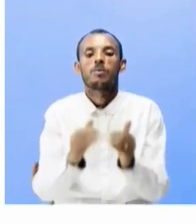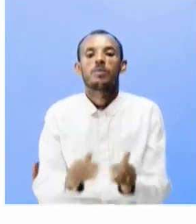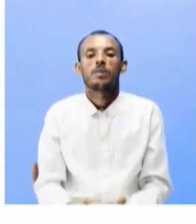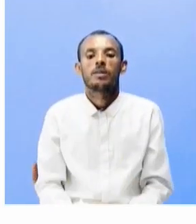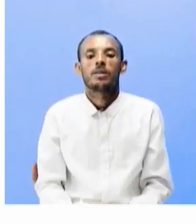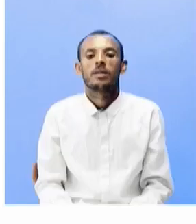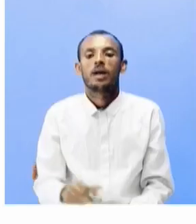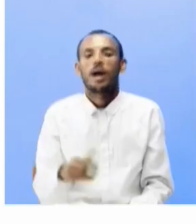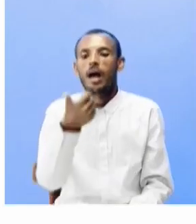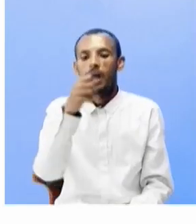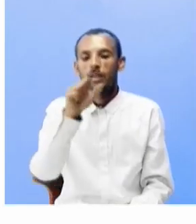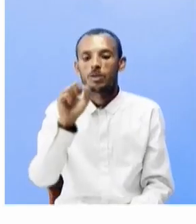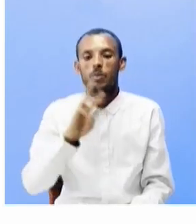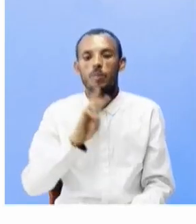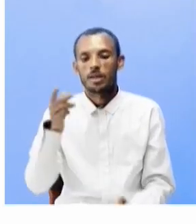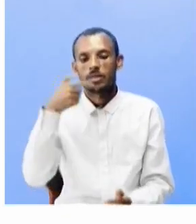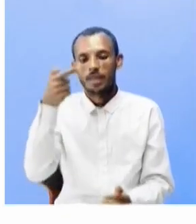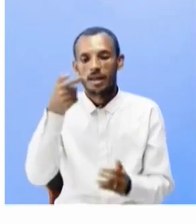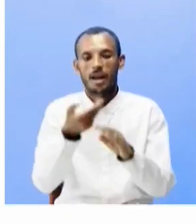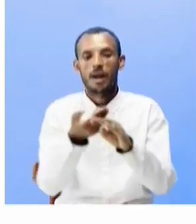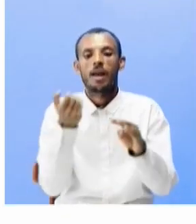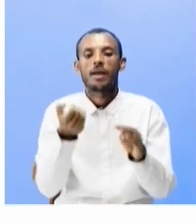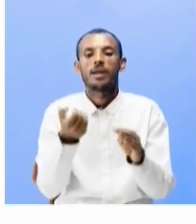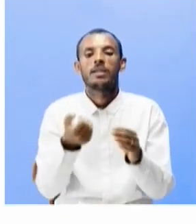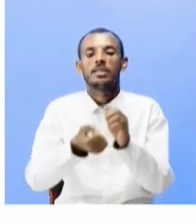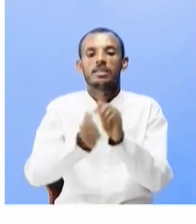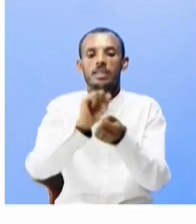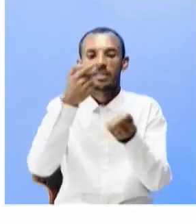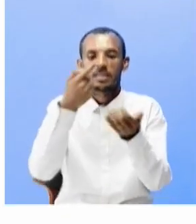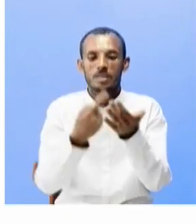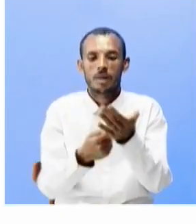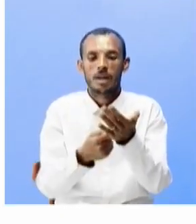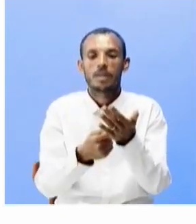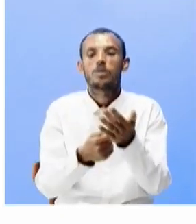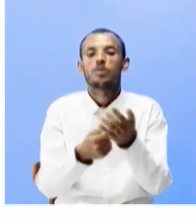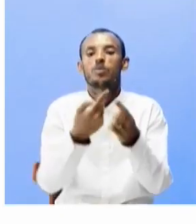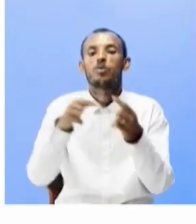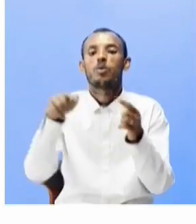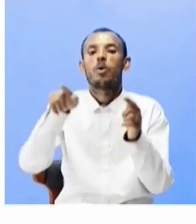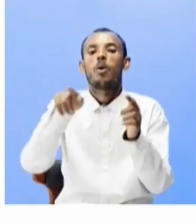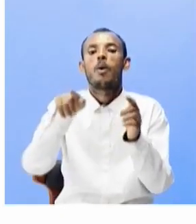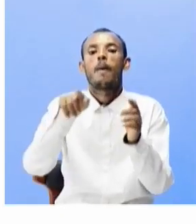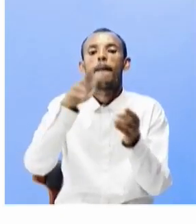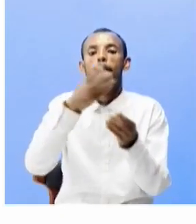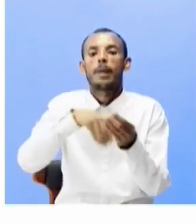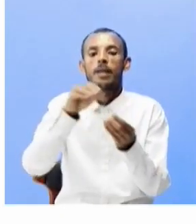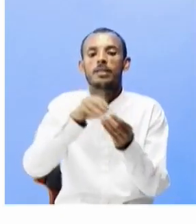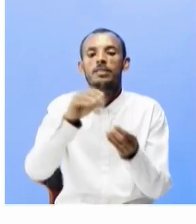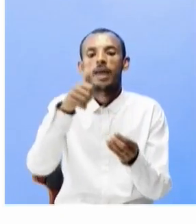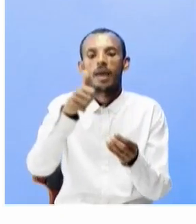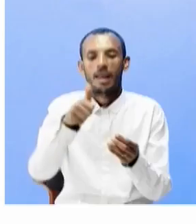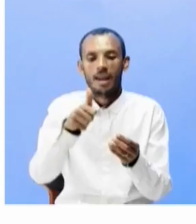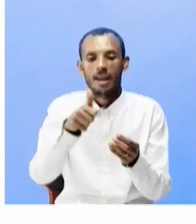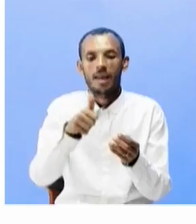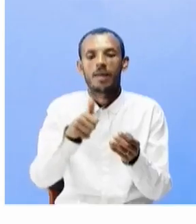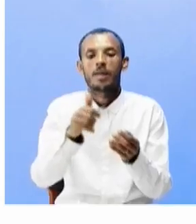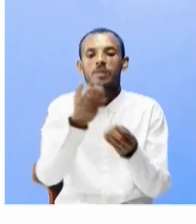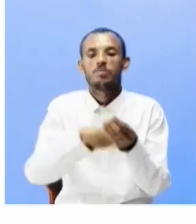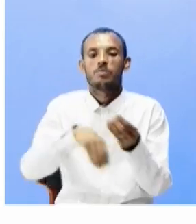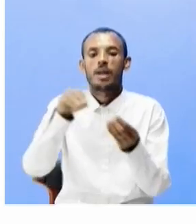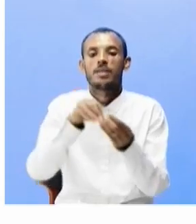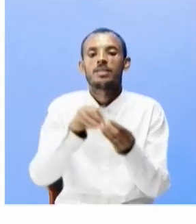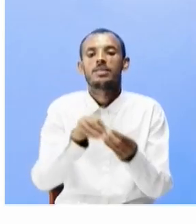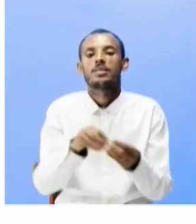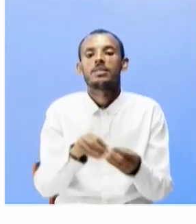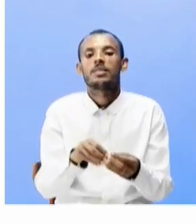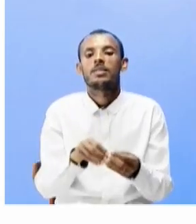as we said earlier, just change this one into plus. 10 plus, and the opposite